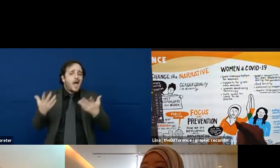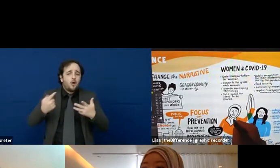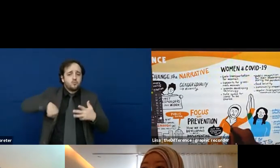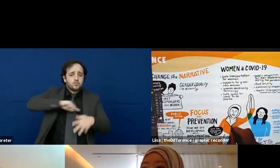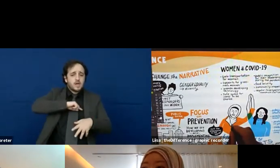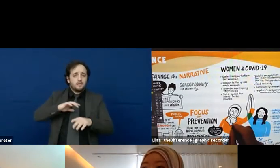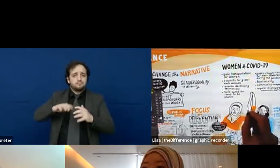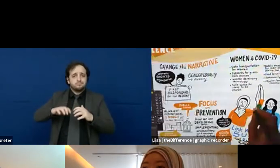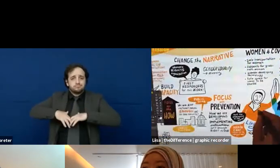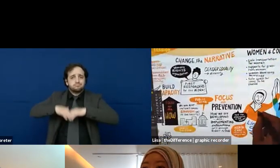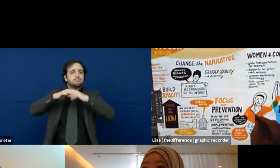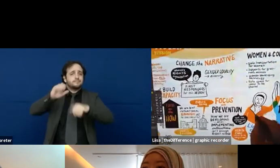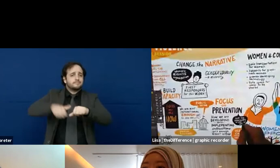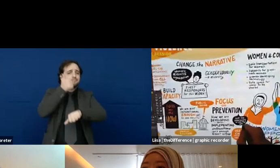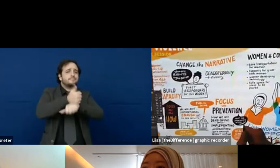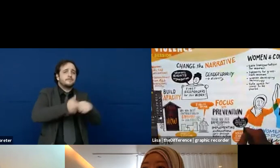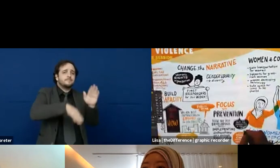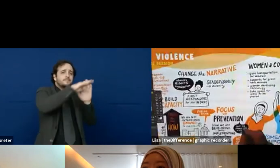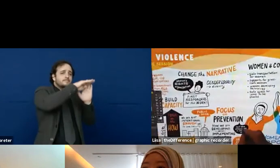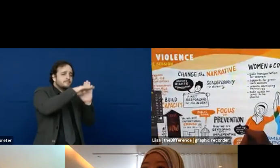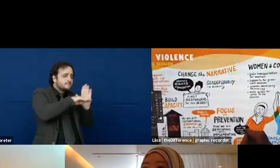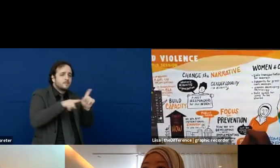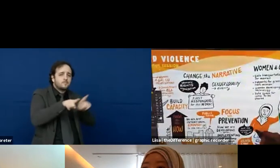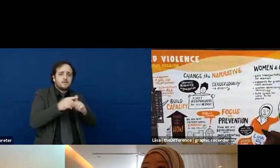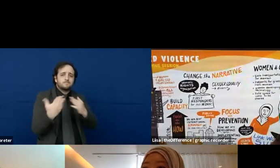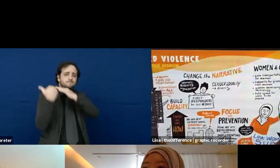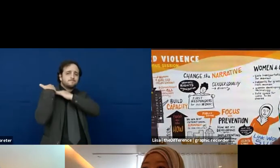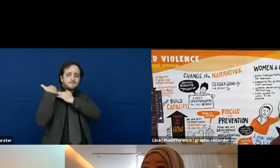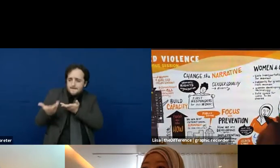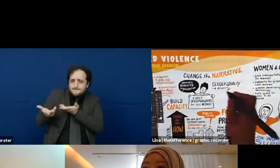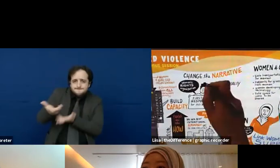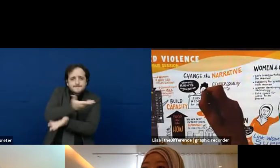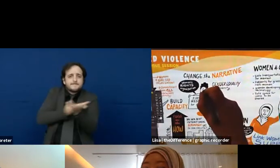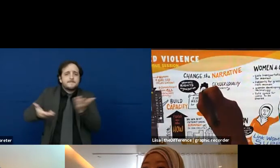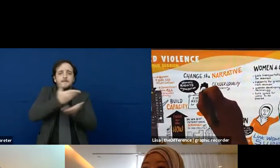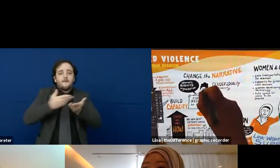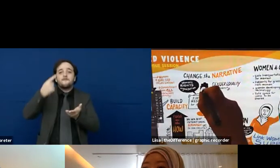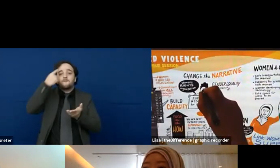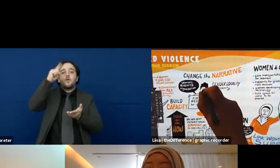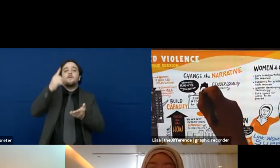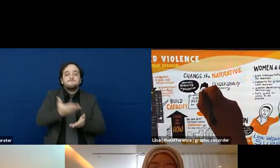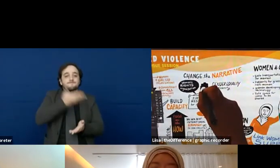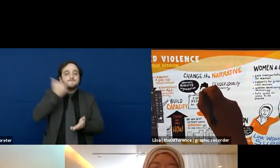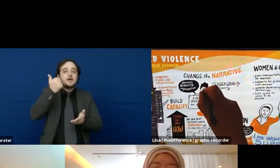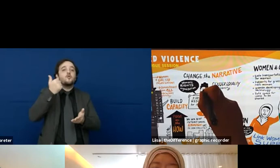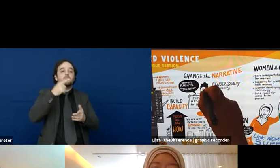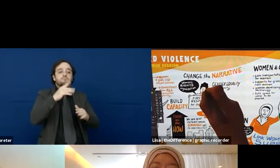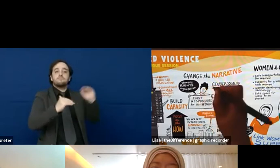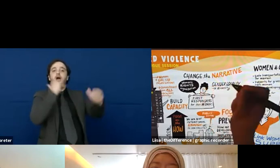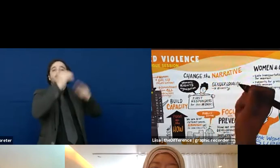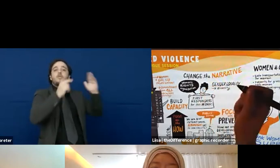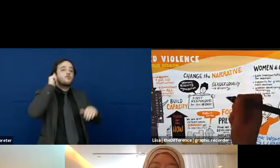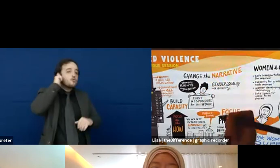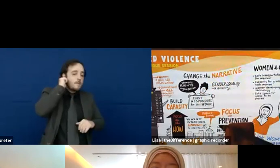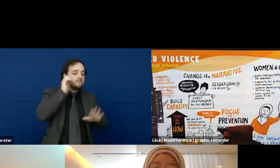and discrimination be taken on board as we continue to develop and refine the Action Coalition blueprints?